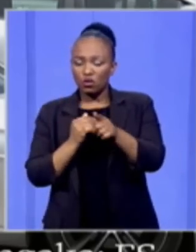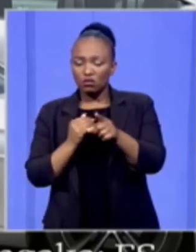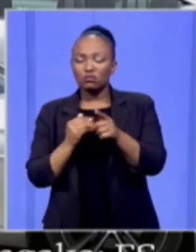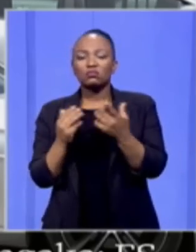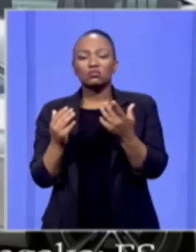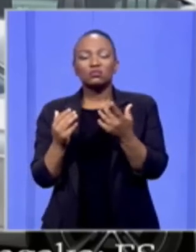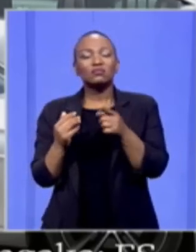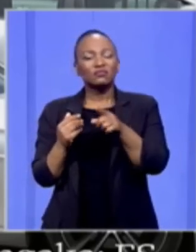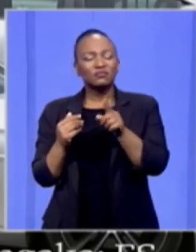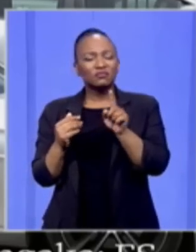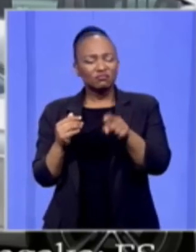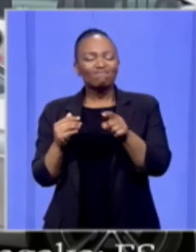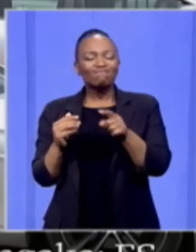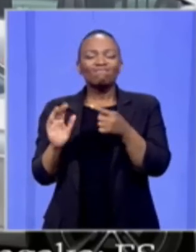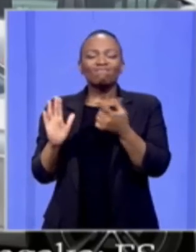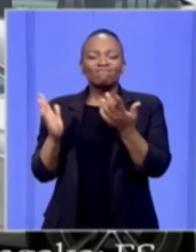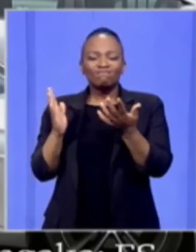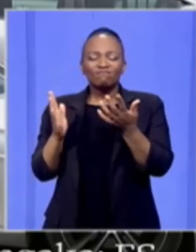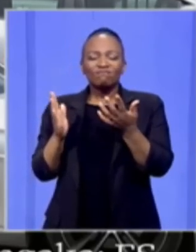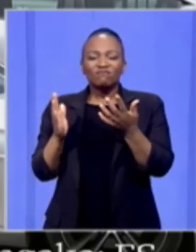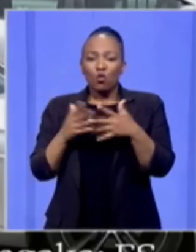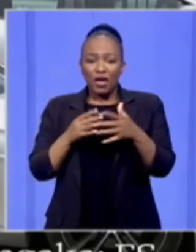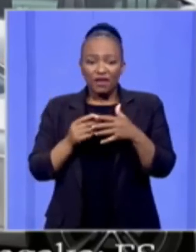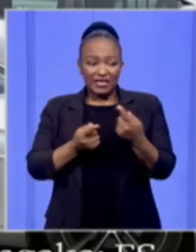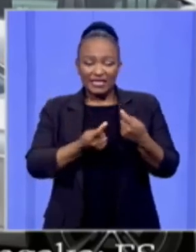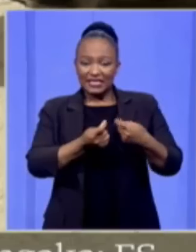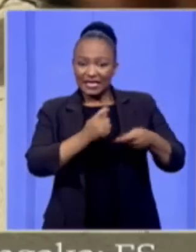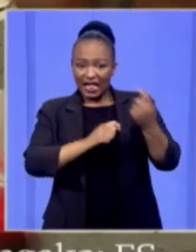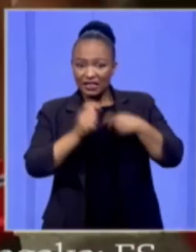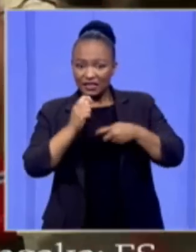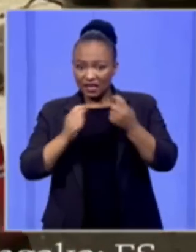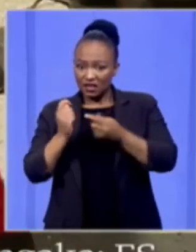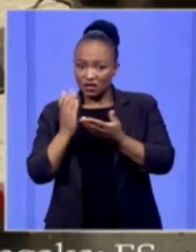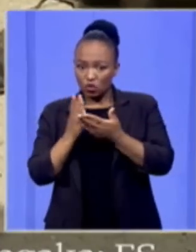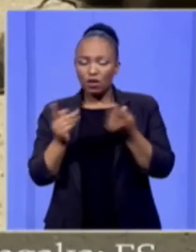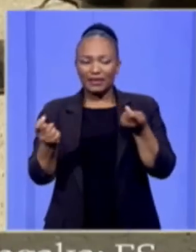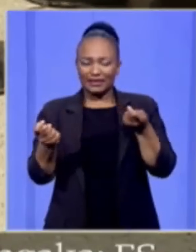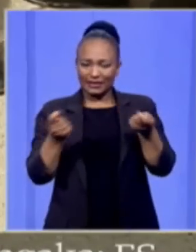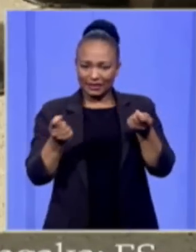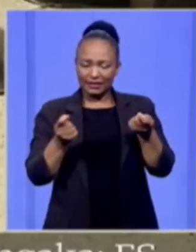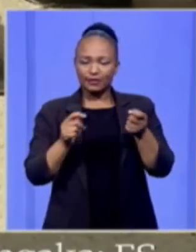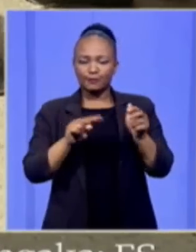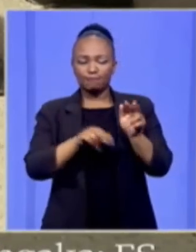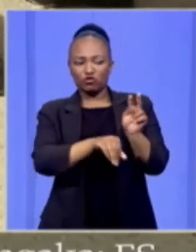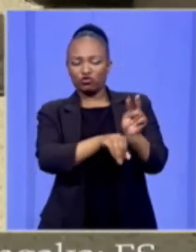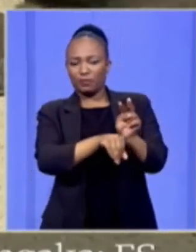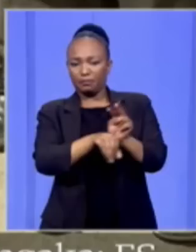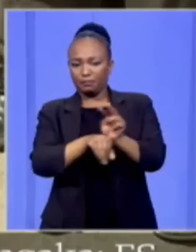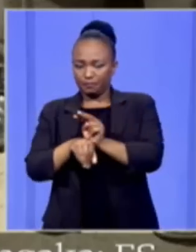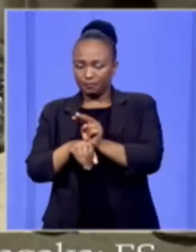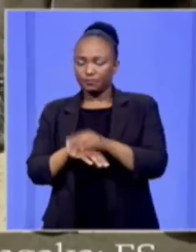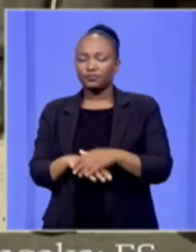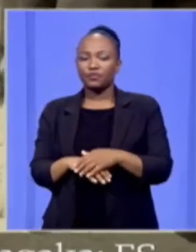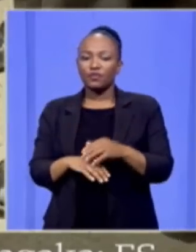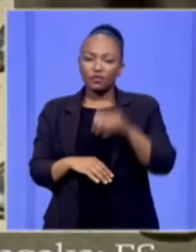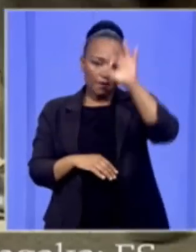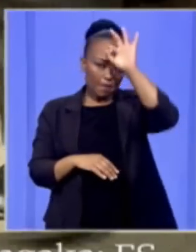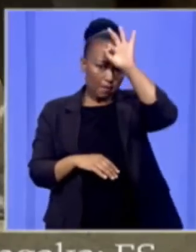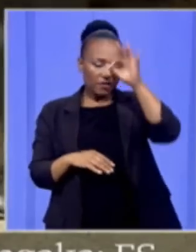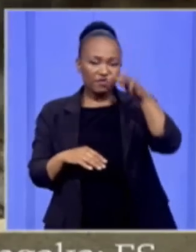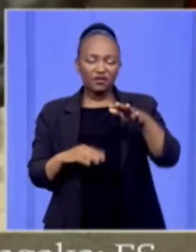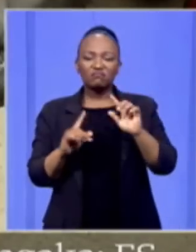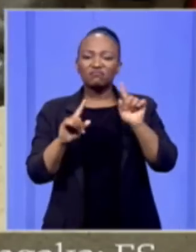khona hore ba regulate dintho tse rekiswang ka hara sekolo. Sepolesa se nkile ka mahahapa dijo tse rekiswang